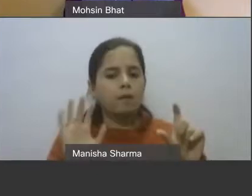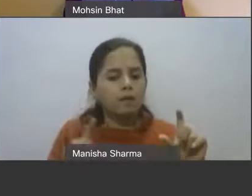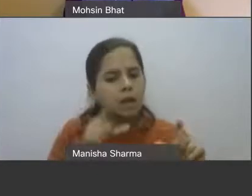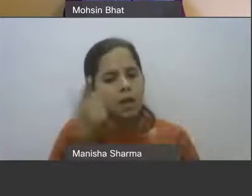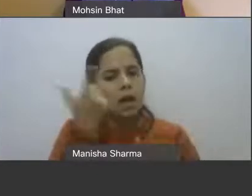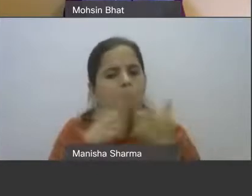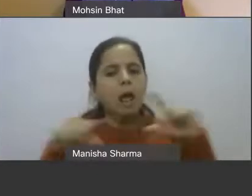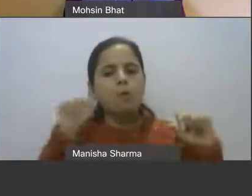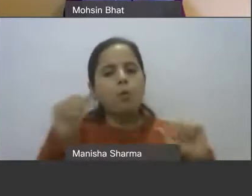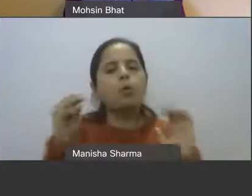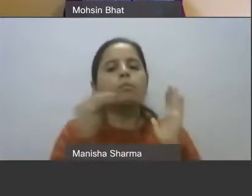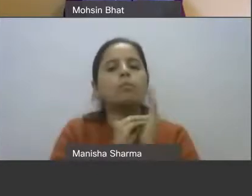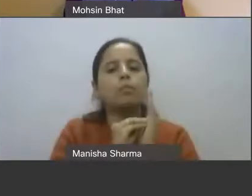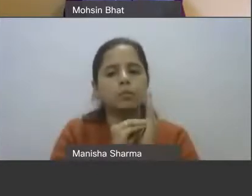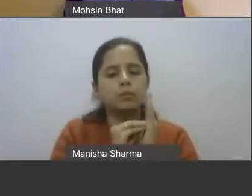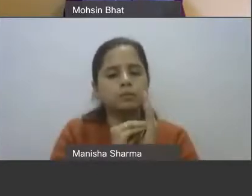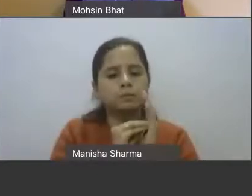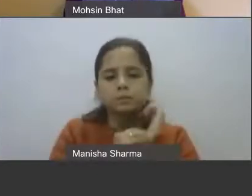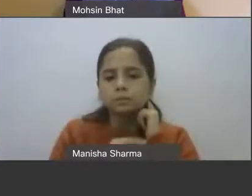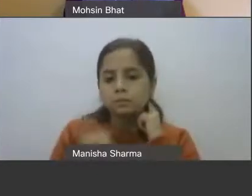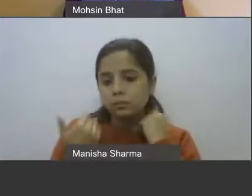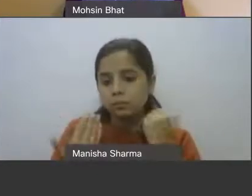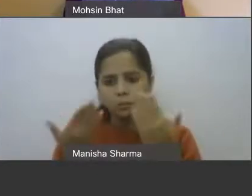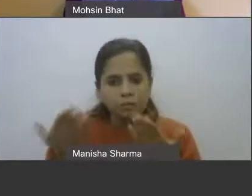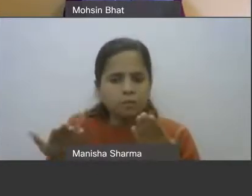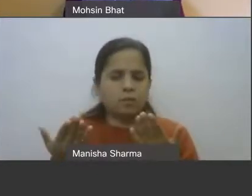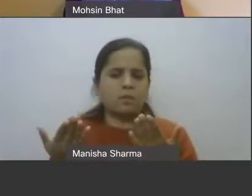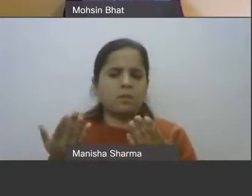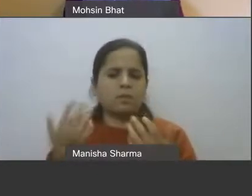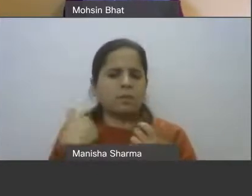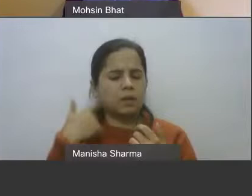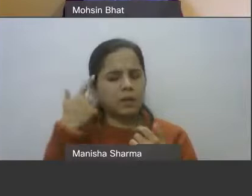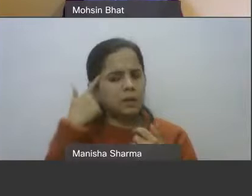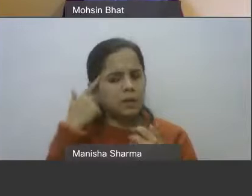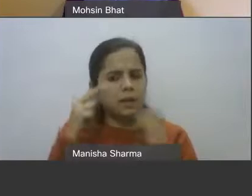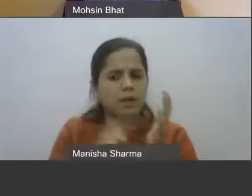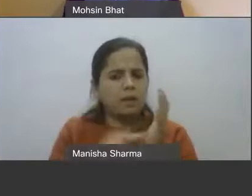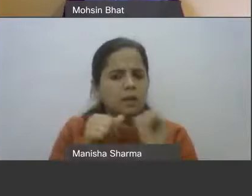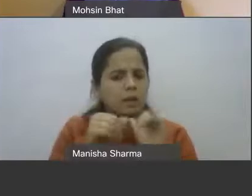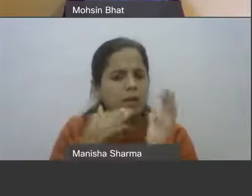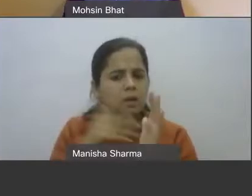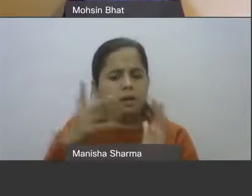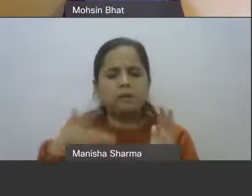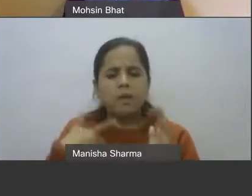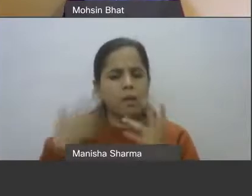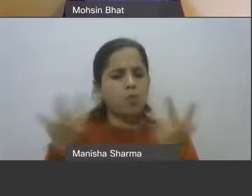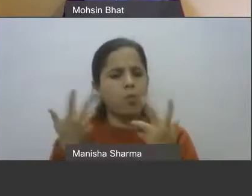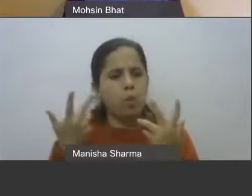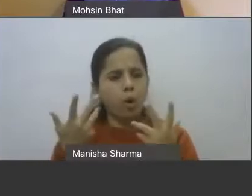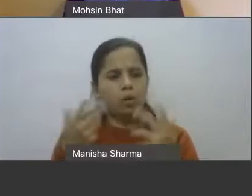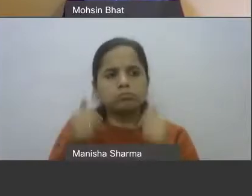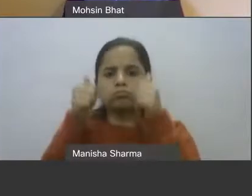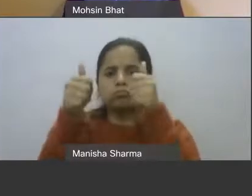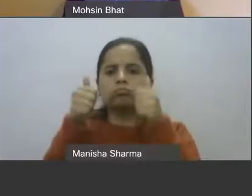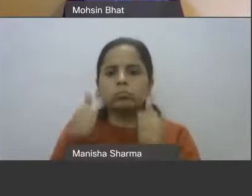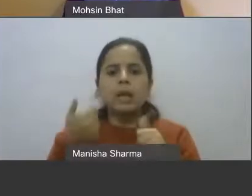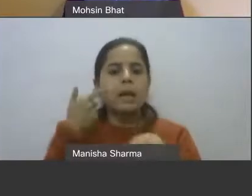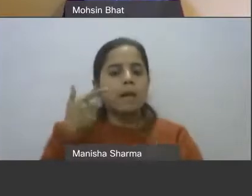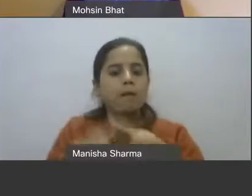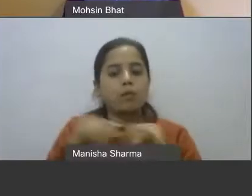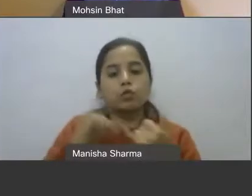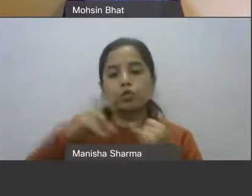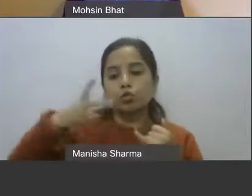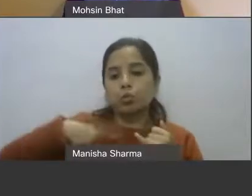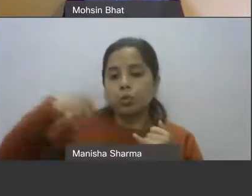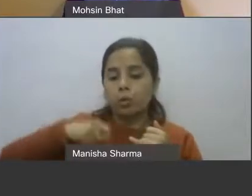language. So I'll turn to Ms. Raj. Do you think that what really would be the result if the Supreme Court,